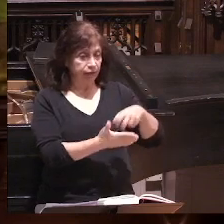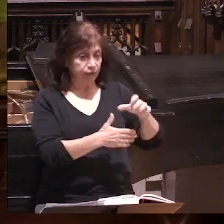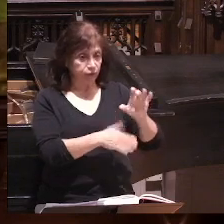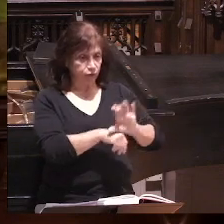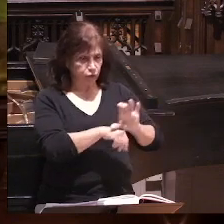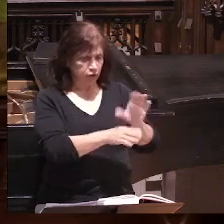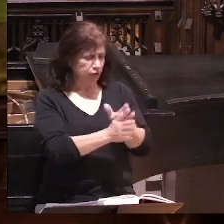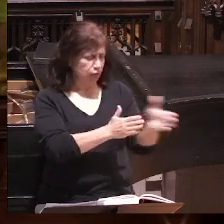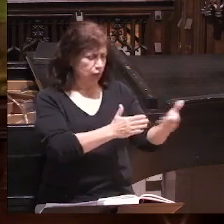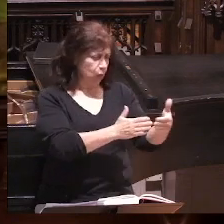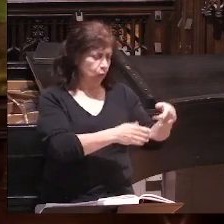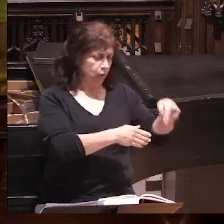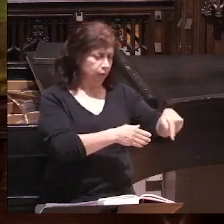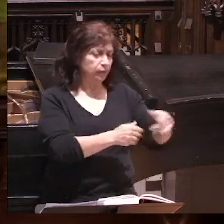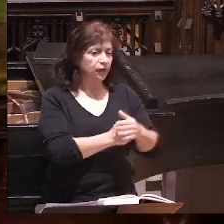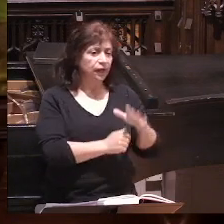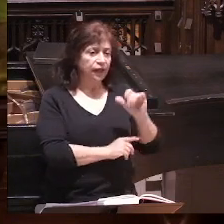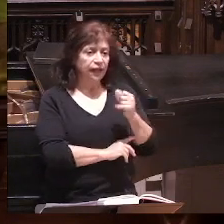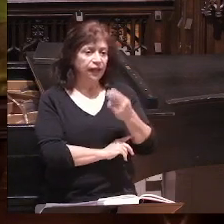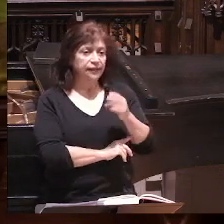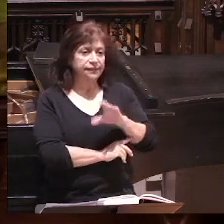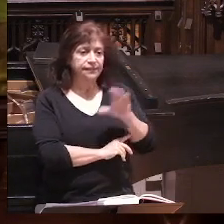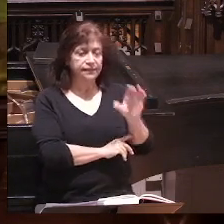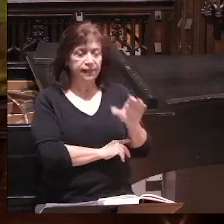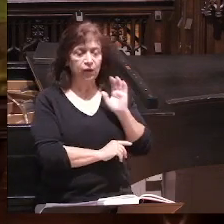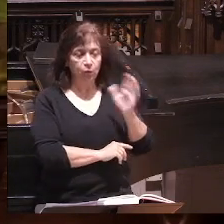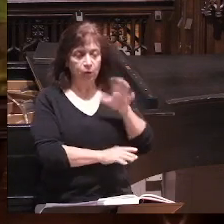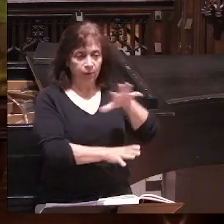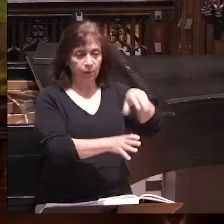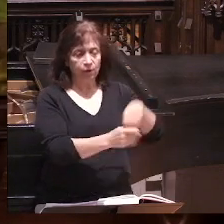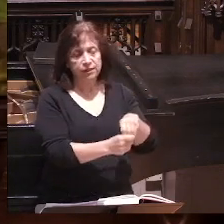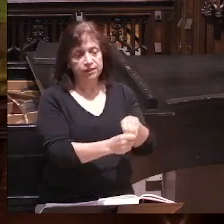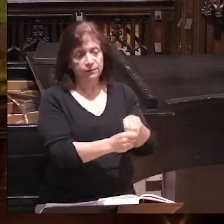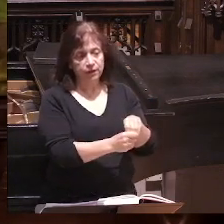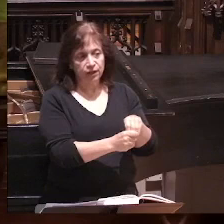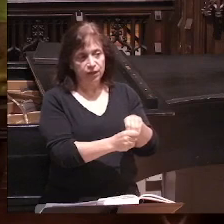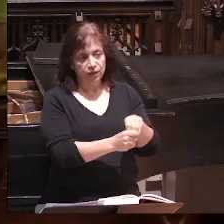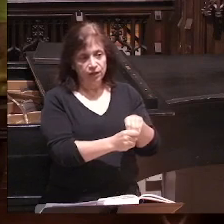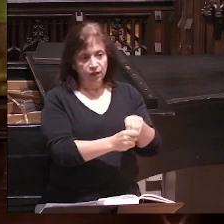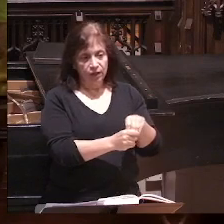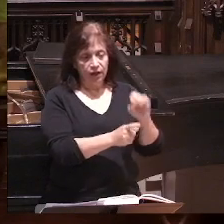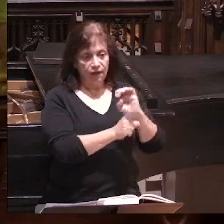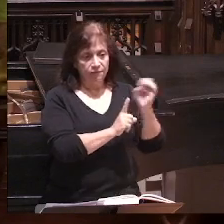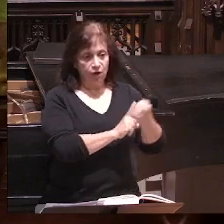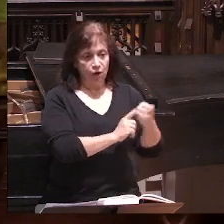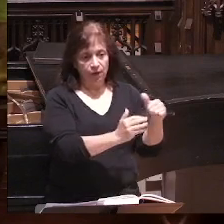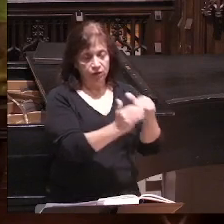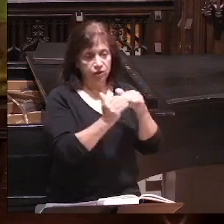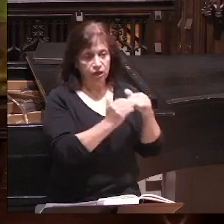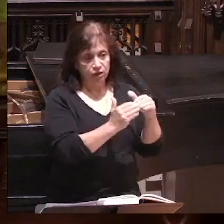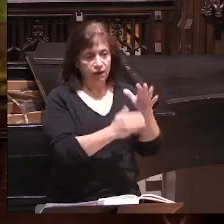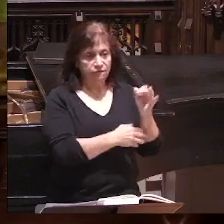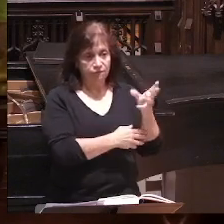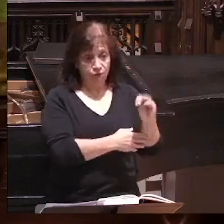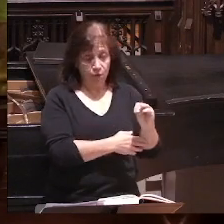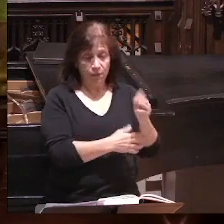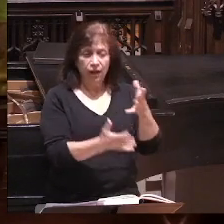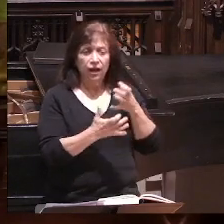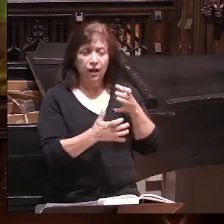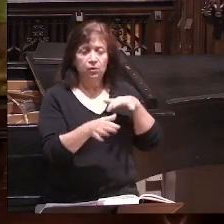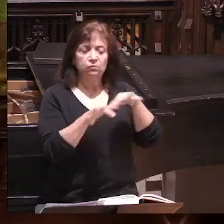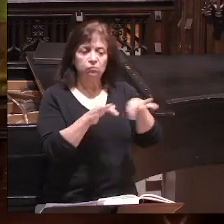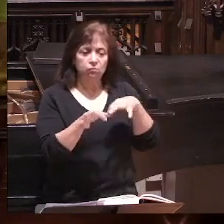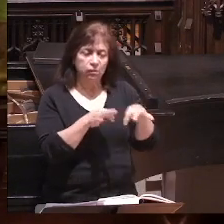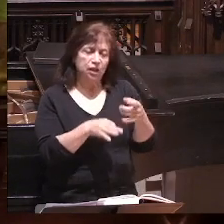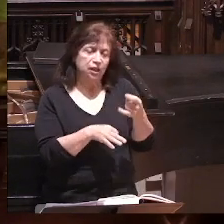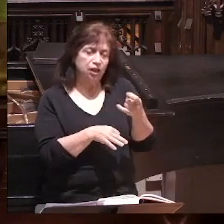the corner from here, AHCC will be participating in the Environmental Justice Forum. And I want to tell you a